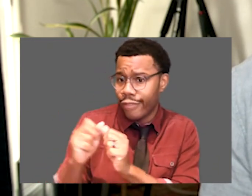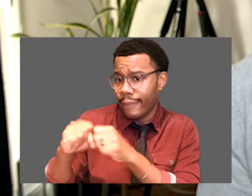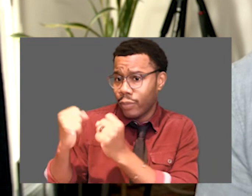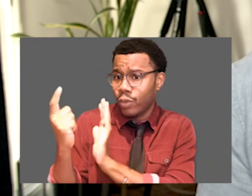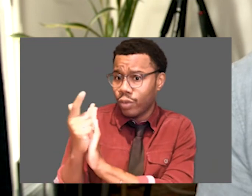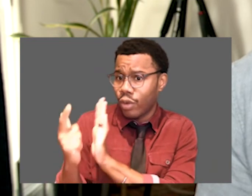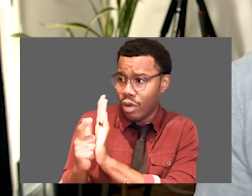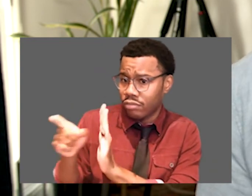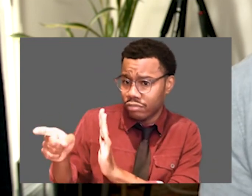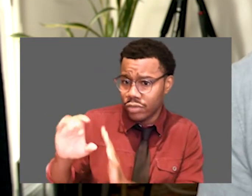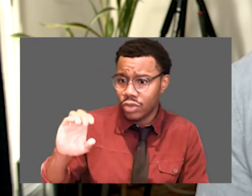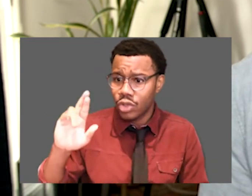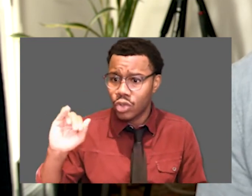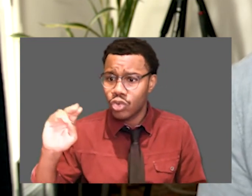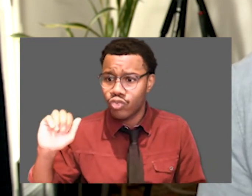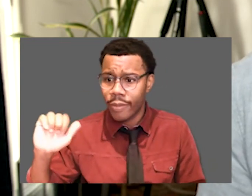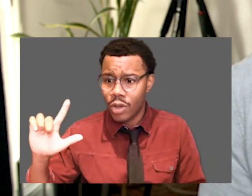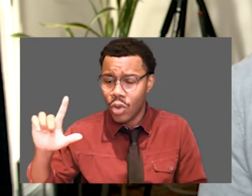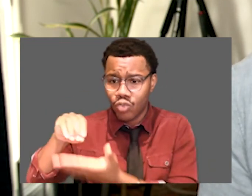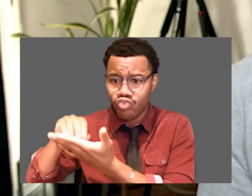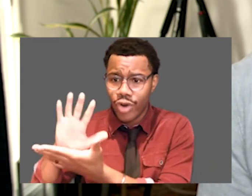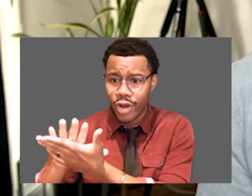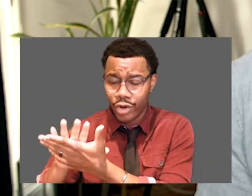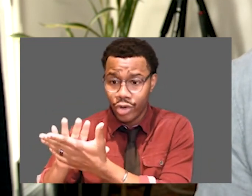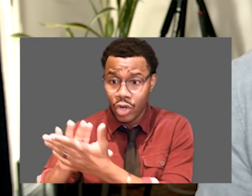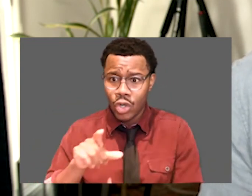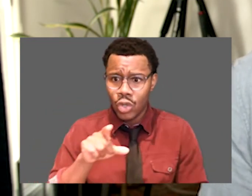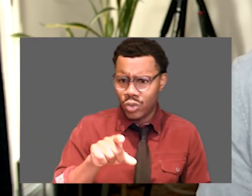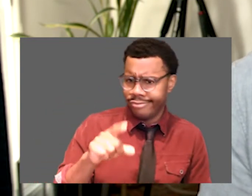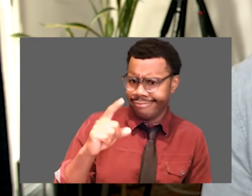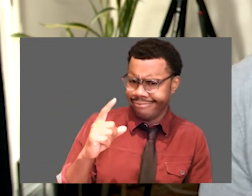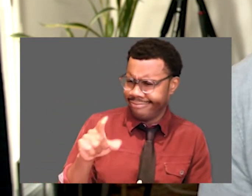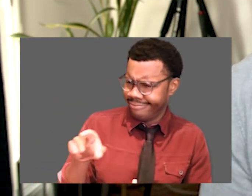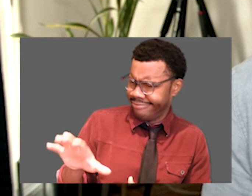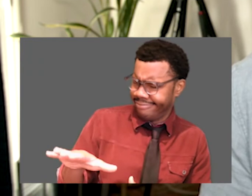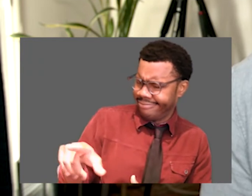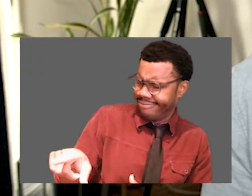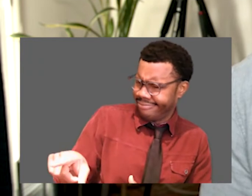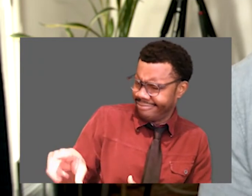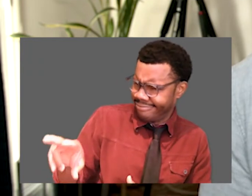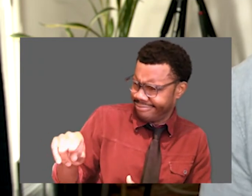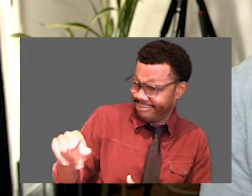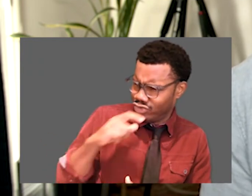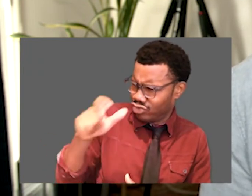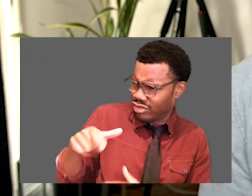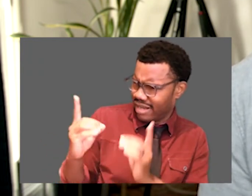and said, "If they have a record, they must be a bad person. My standards are a little bit higher, I guess. You should raise